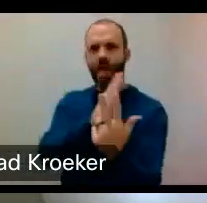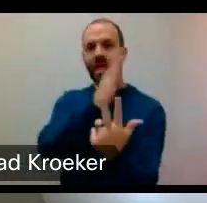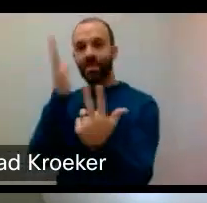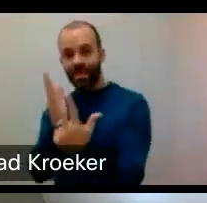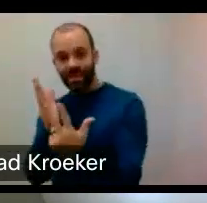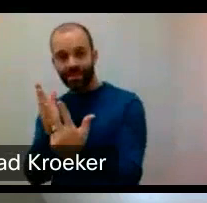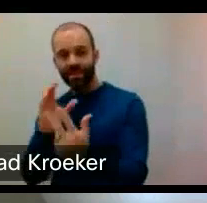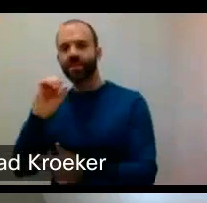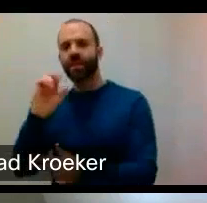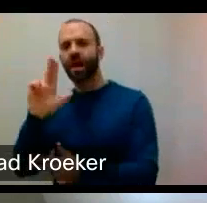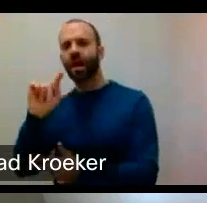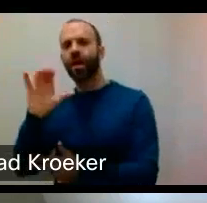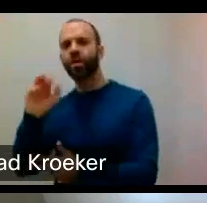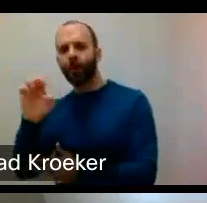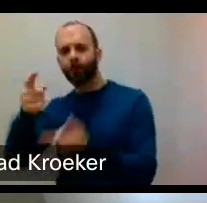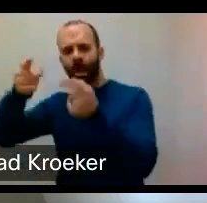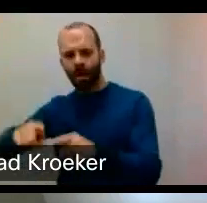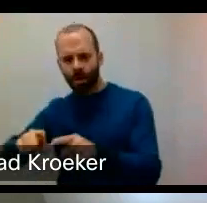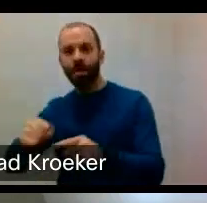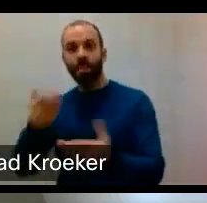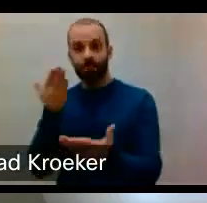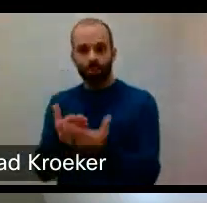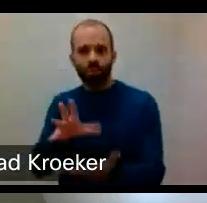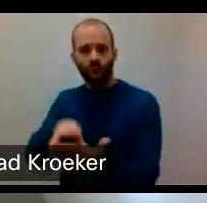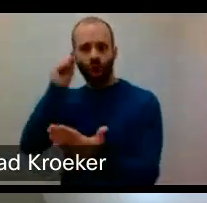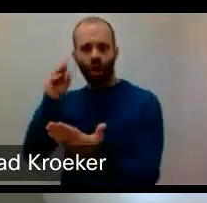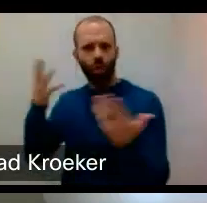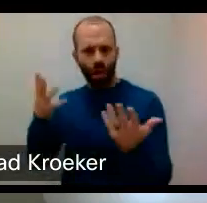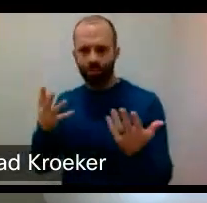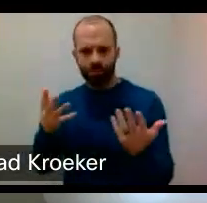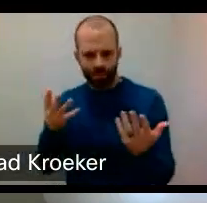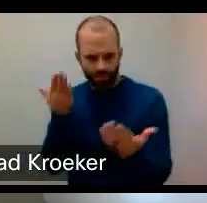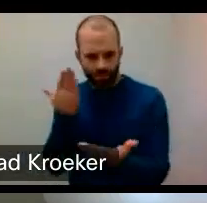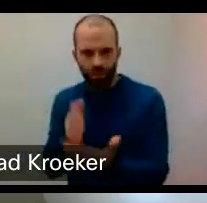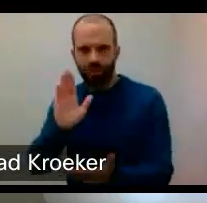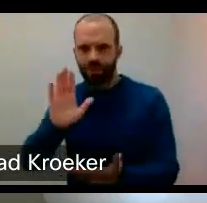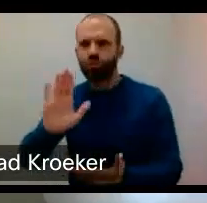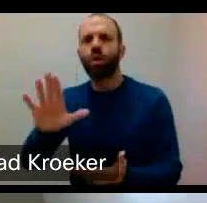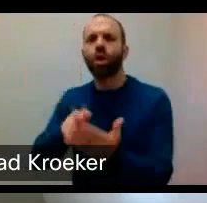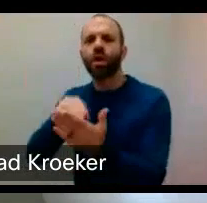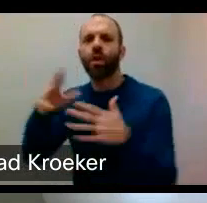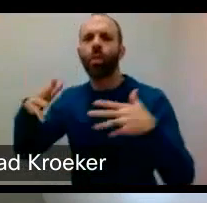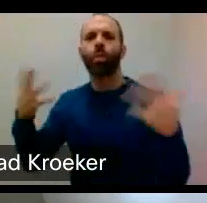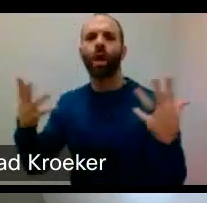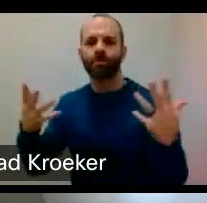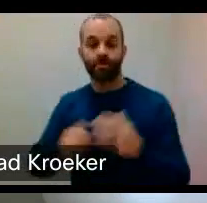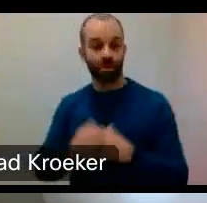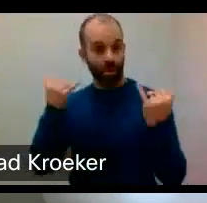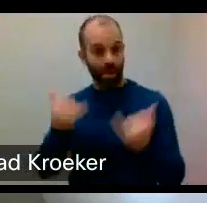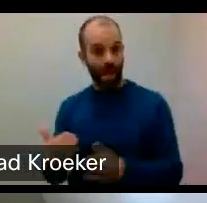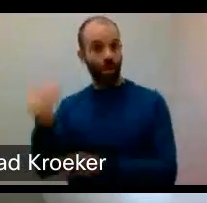of learning comes into play. You have to prove that learning has taken place. So the I now